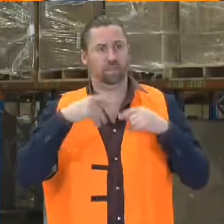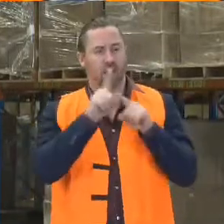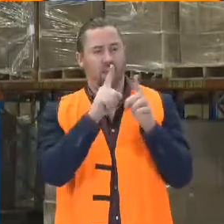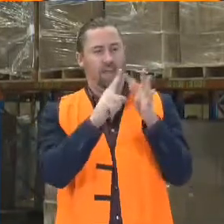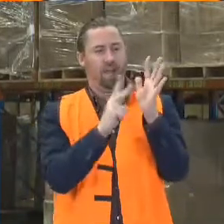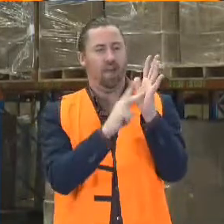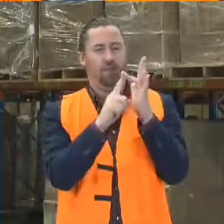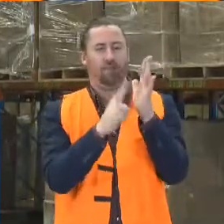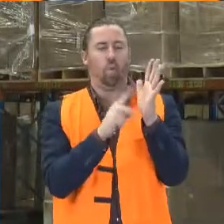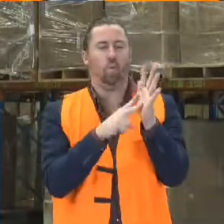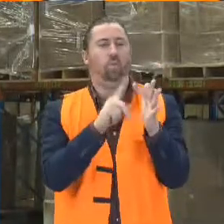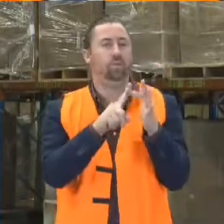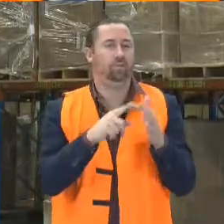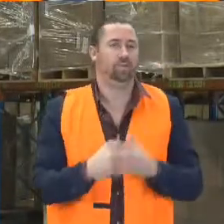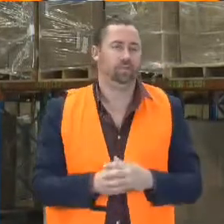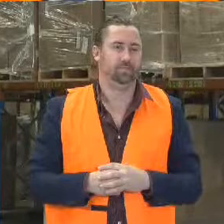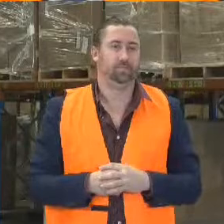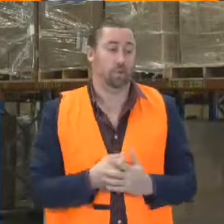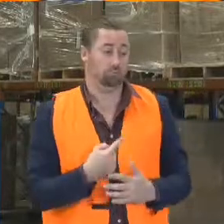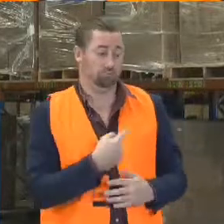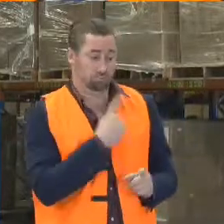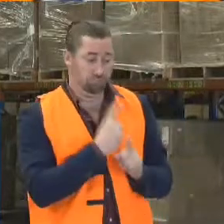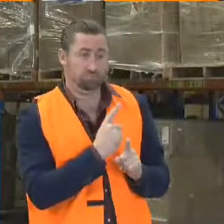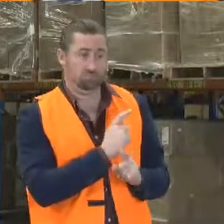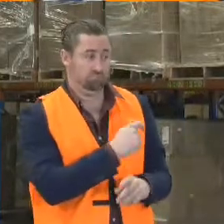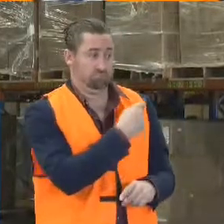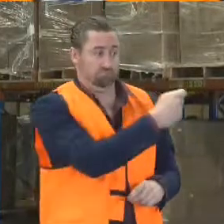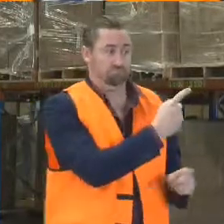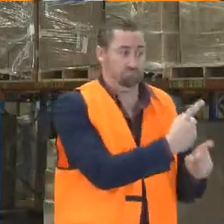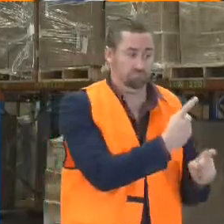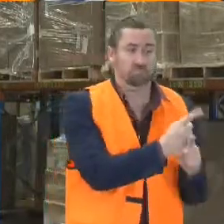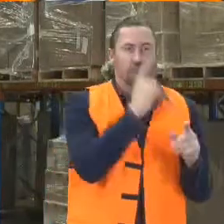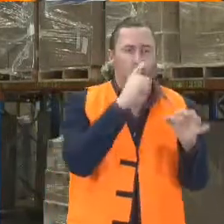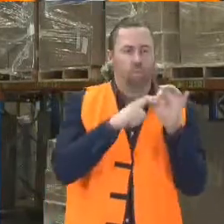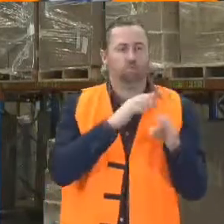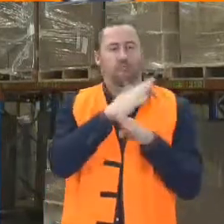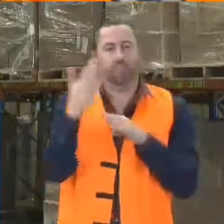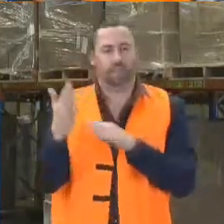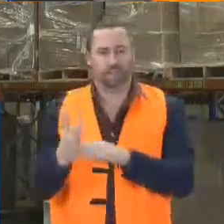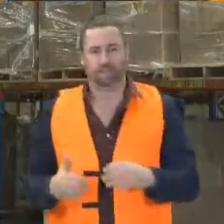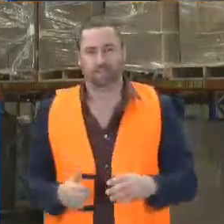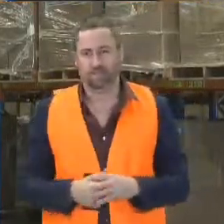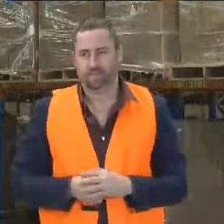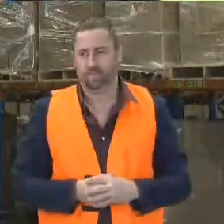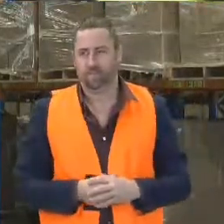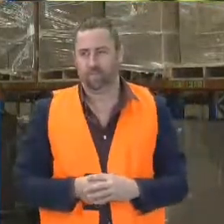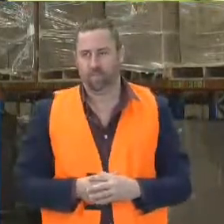Evolve. So I'll hand over to the Deputy Premier and then Dr. Young, and then we're happy to take some questions.